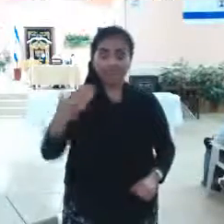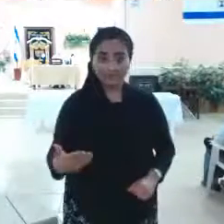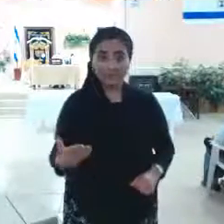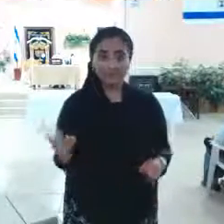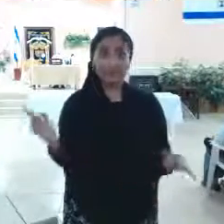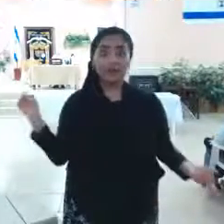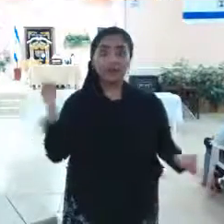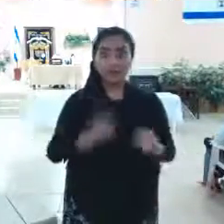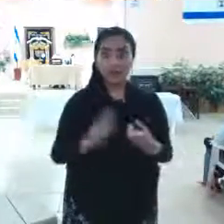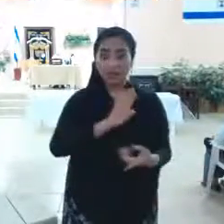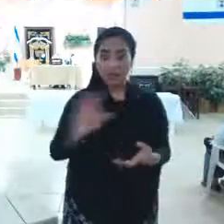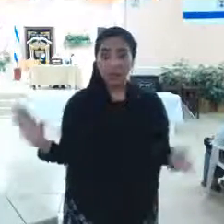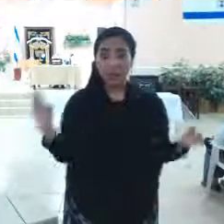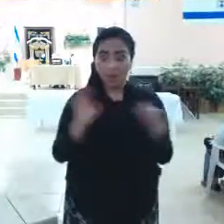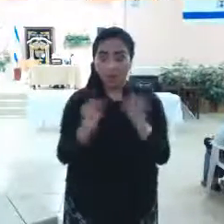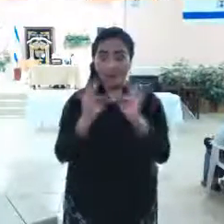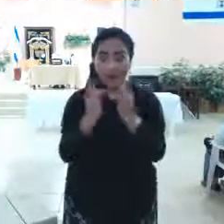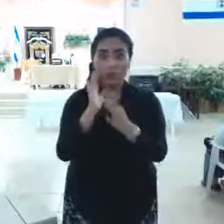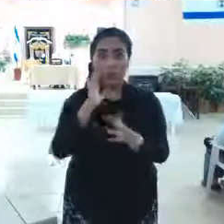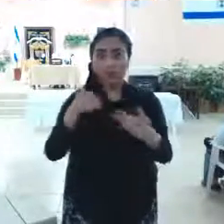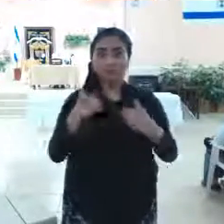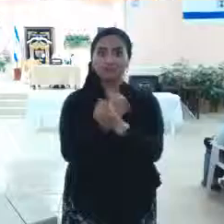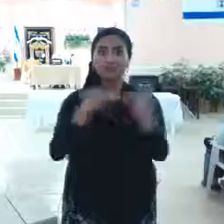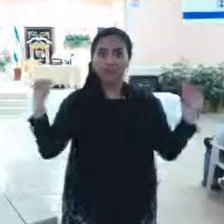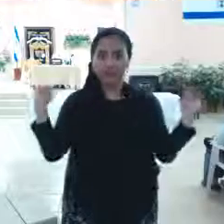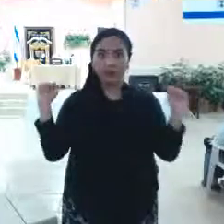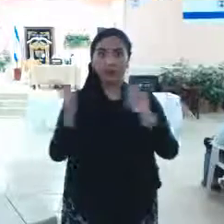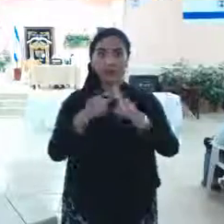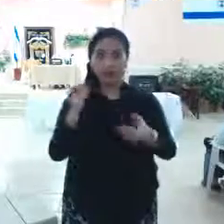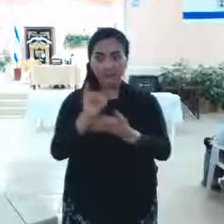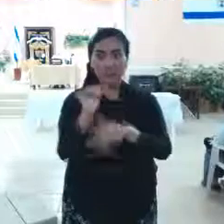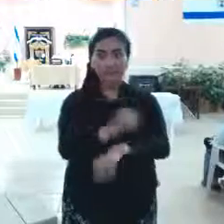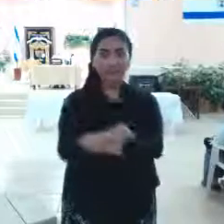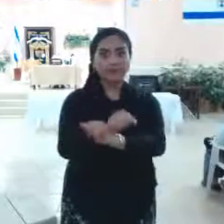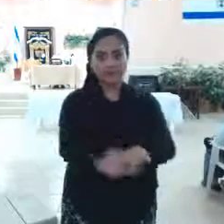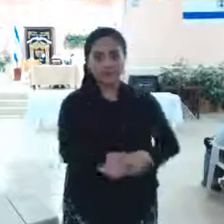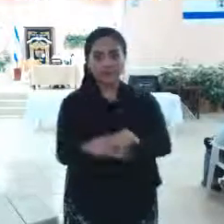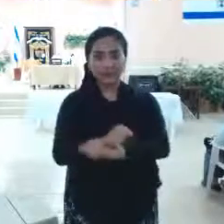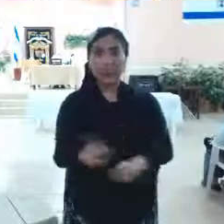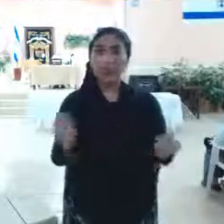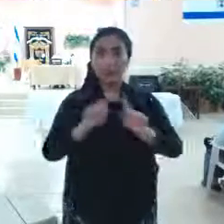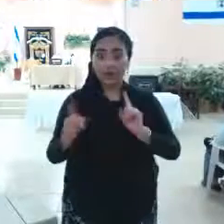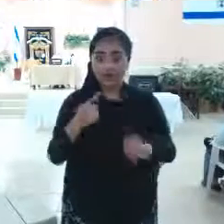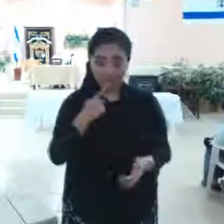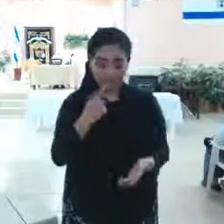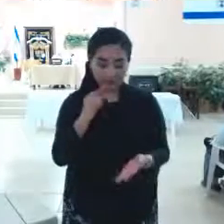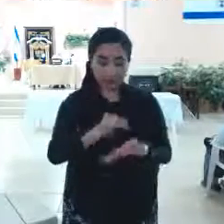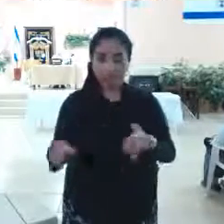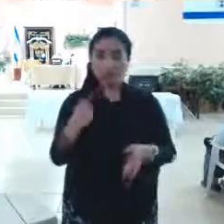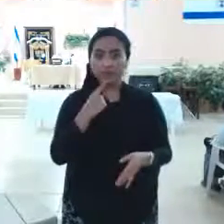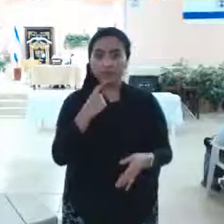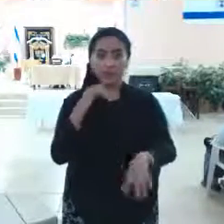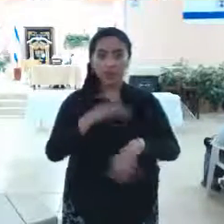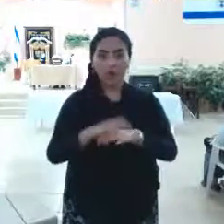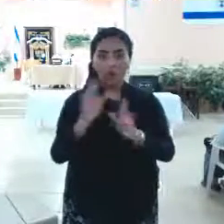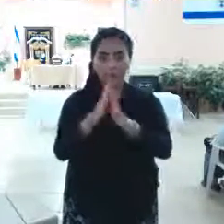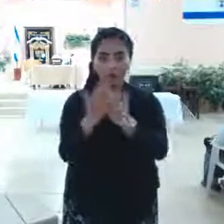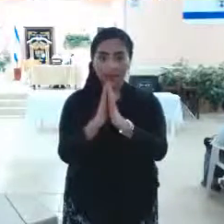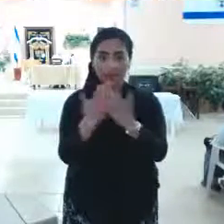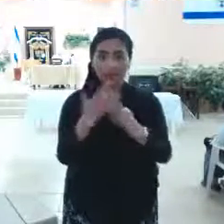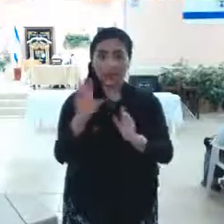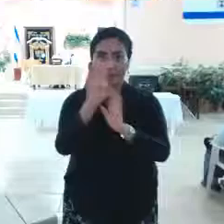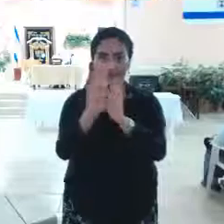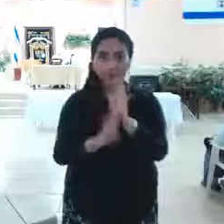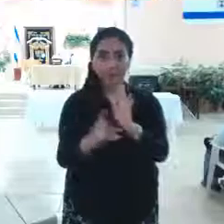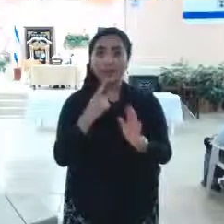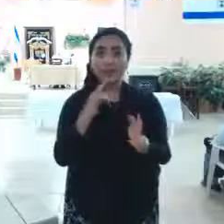then even their own family would be free of that captivity. But here it says in the Tanakh,